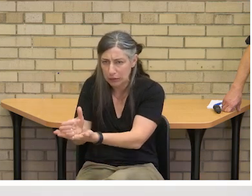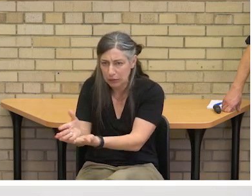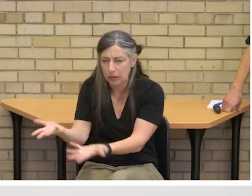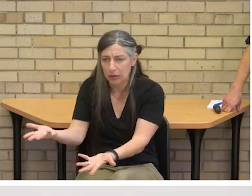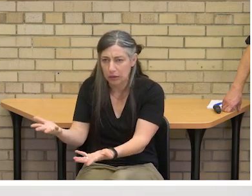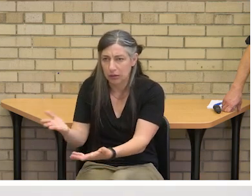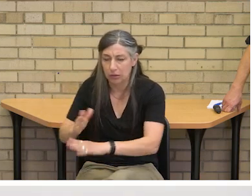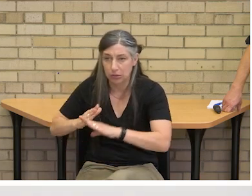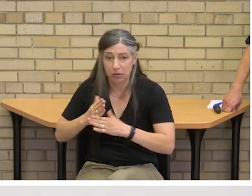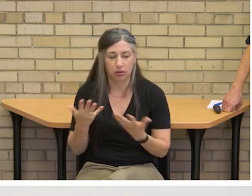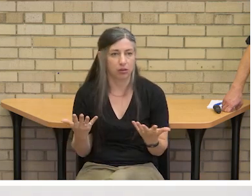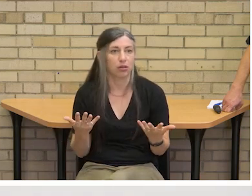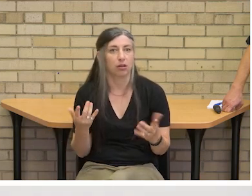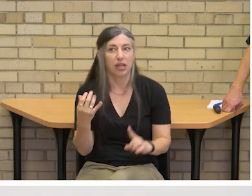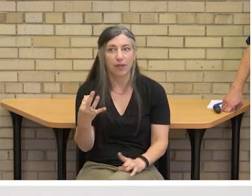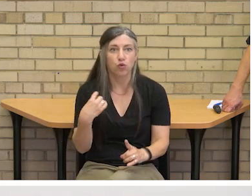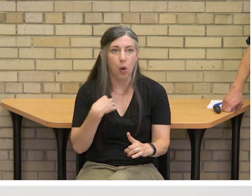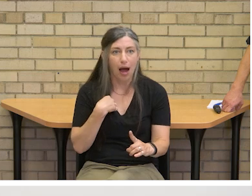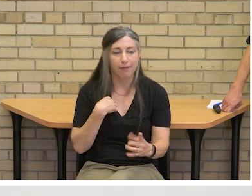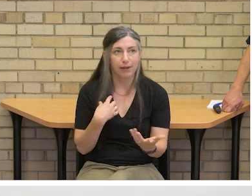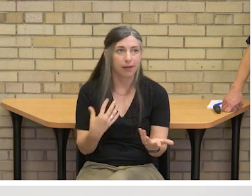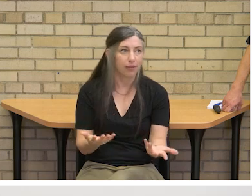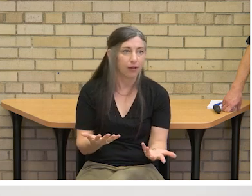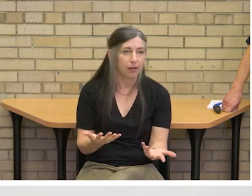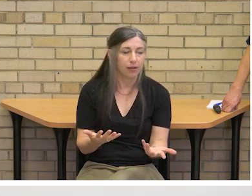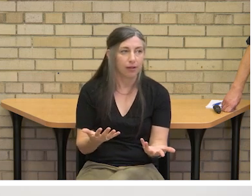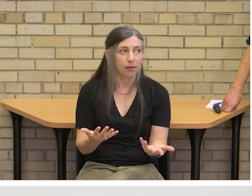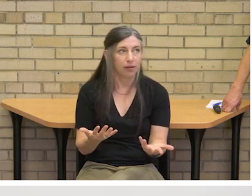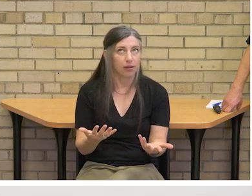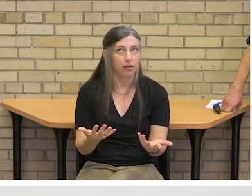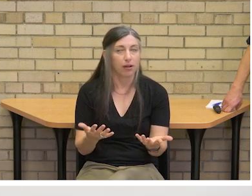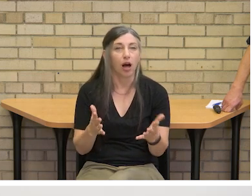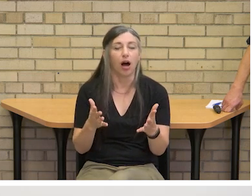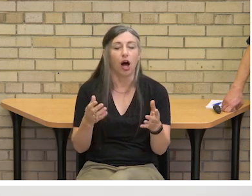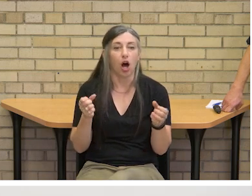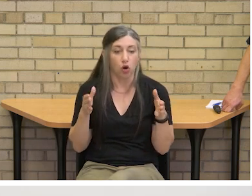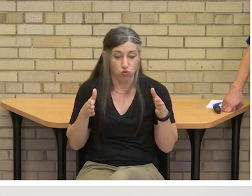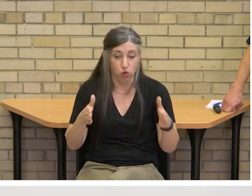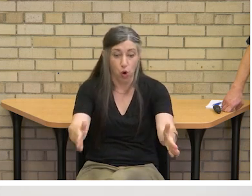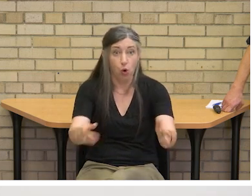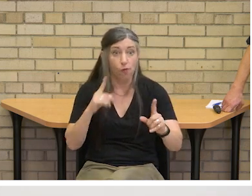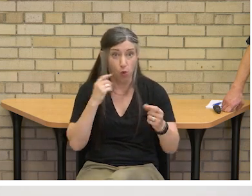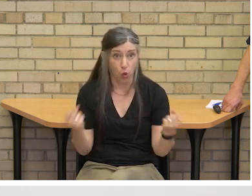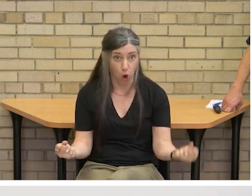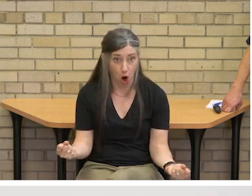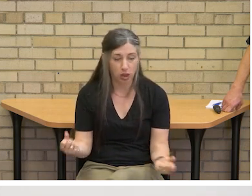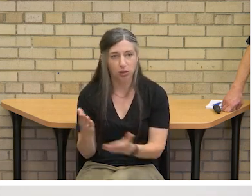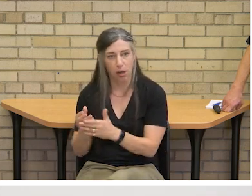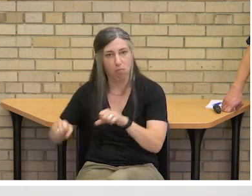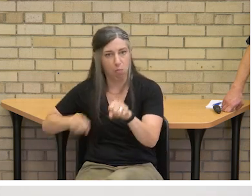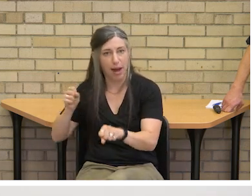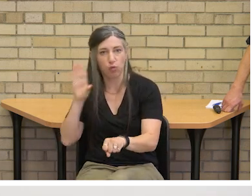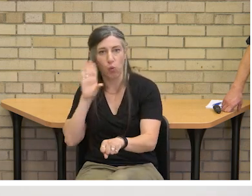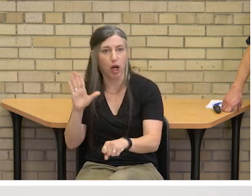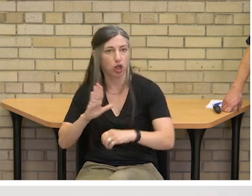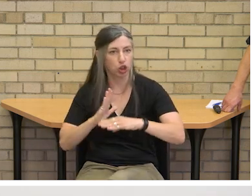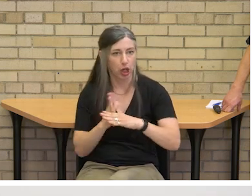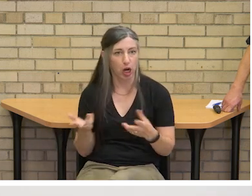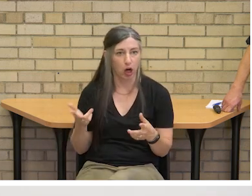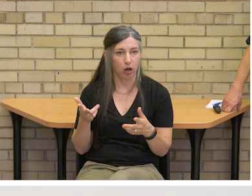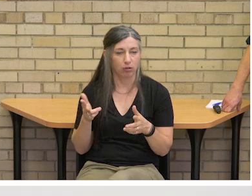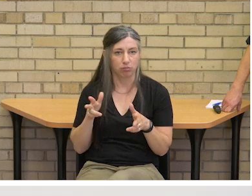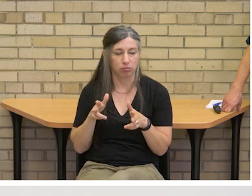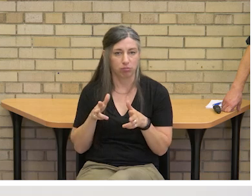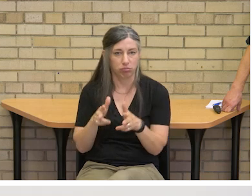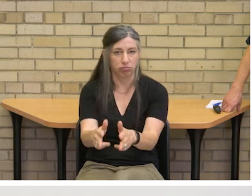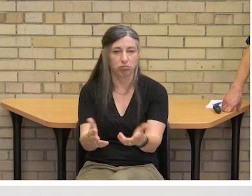have 4 travel lanes, some cyclists might want to ride in the lane, some might not feel confident they ride on the sidewalk.